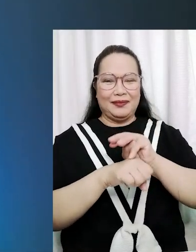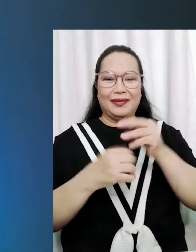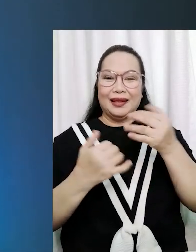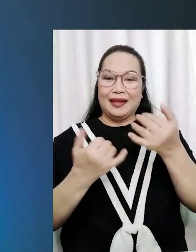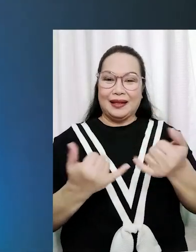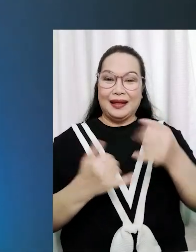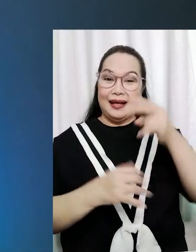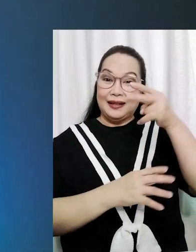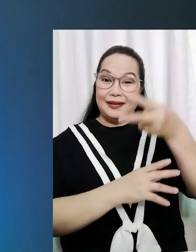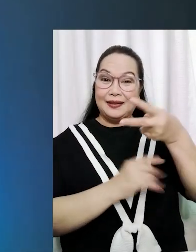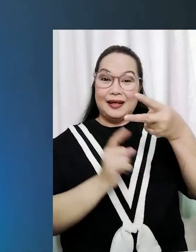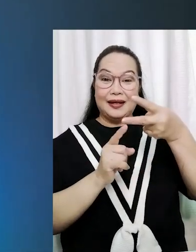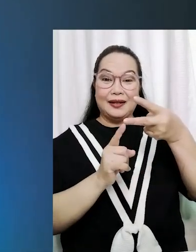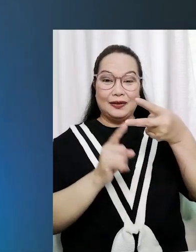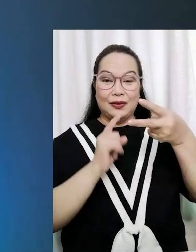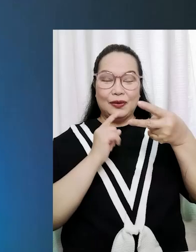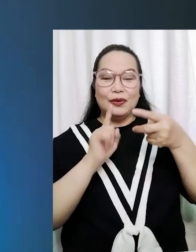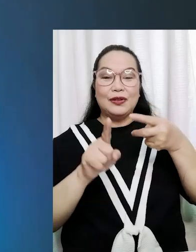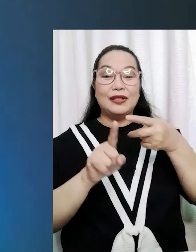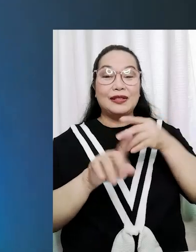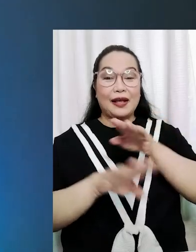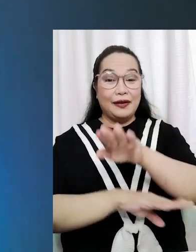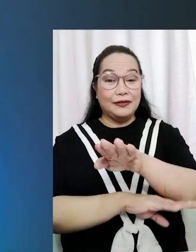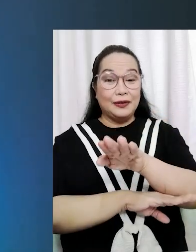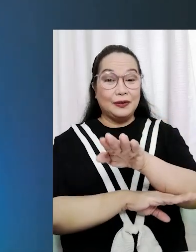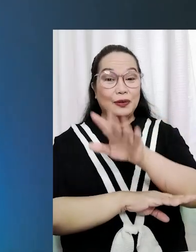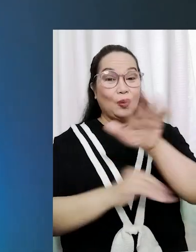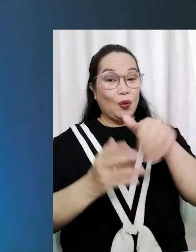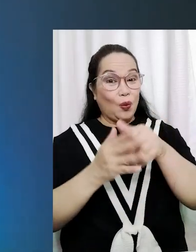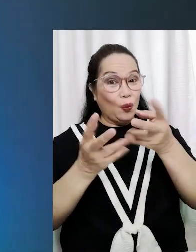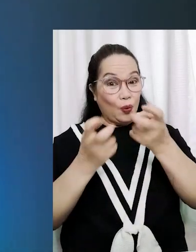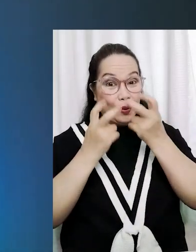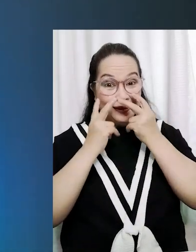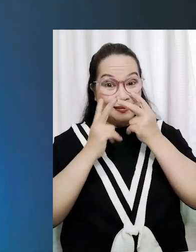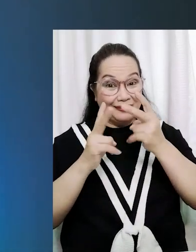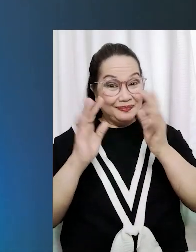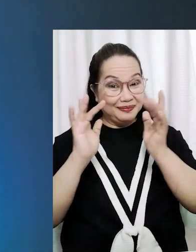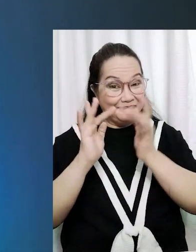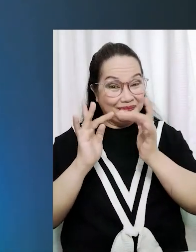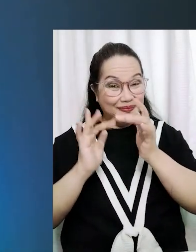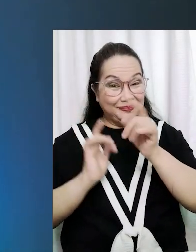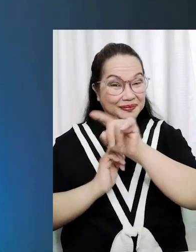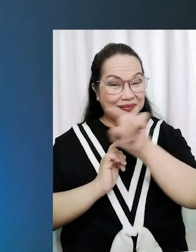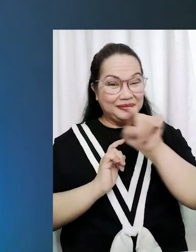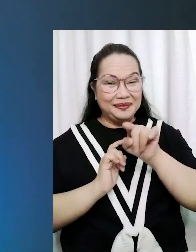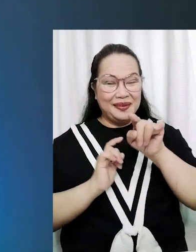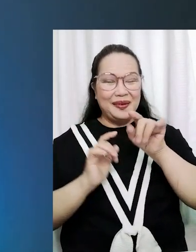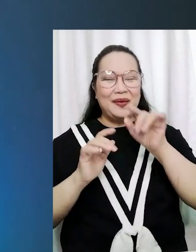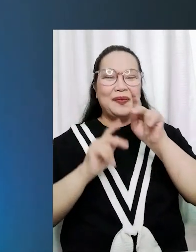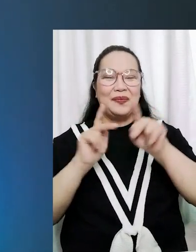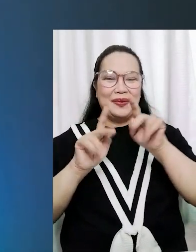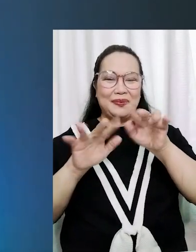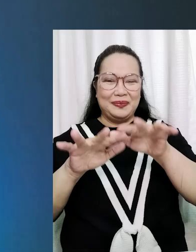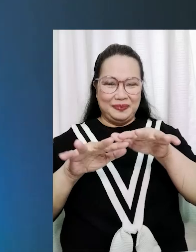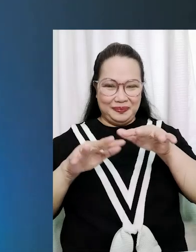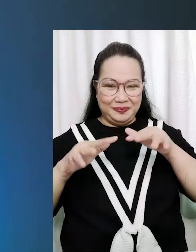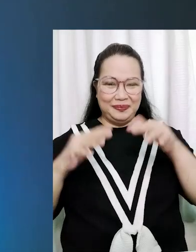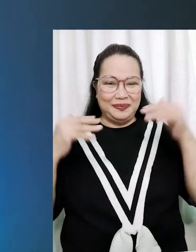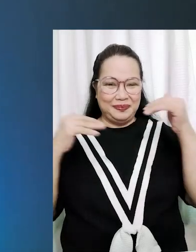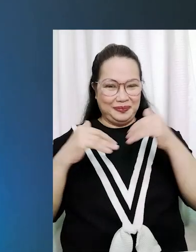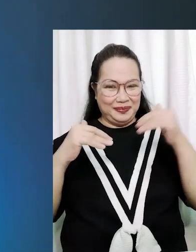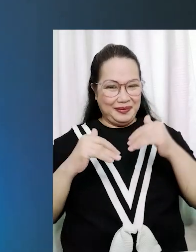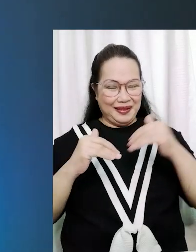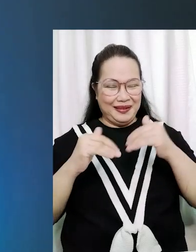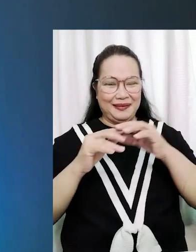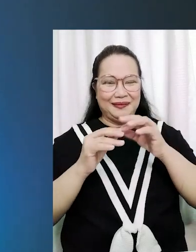And the second thing is, of course, this afternoon we would like to see all of you during our congregational meeting. It would be great for